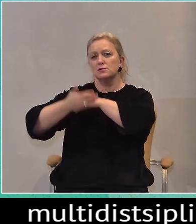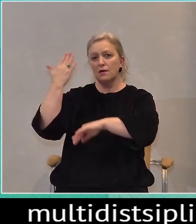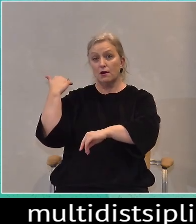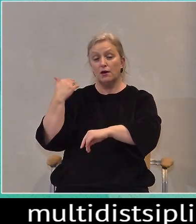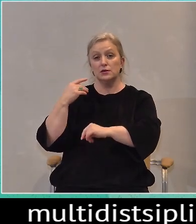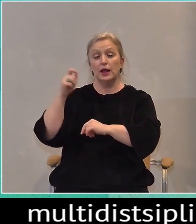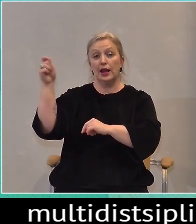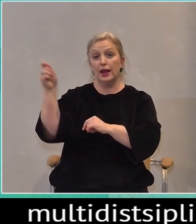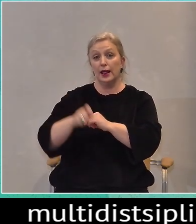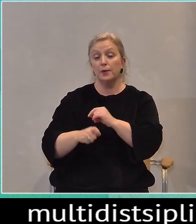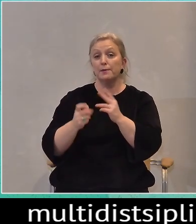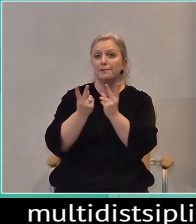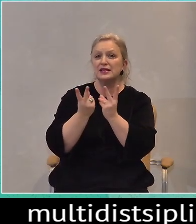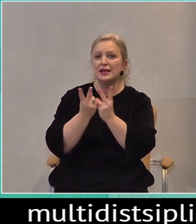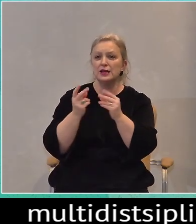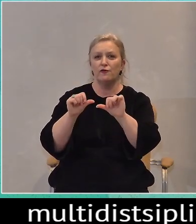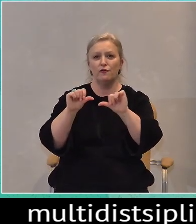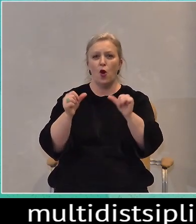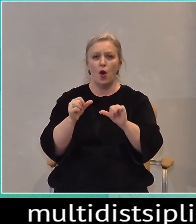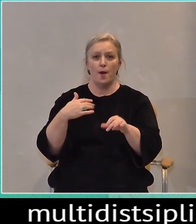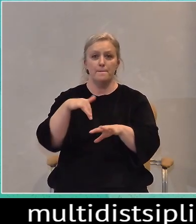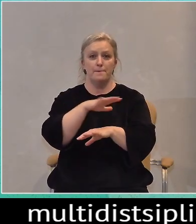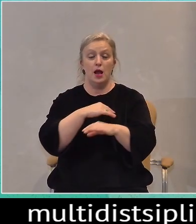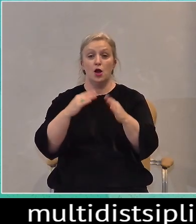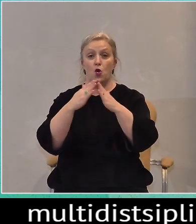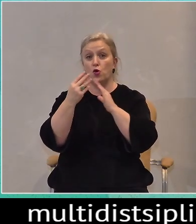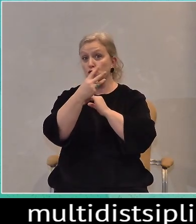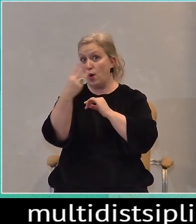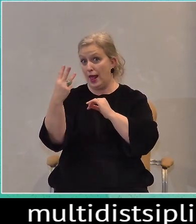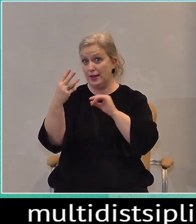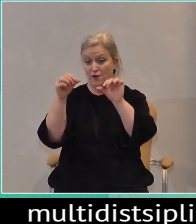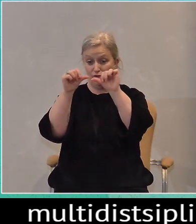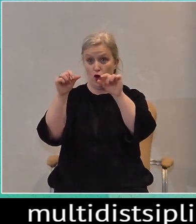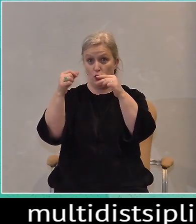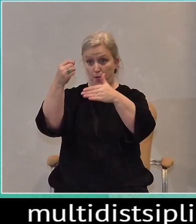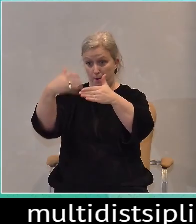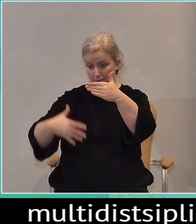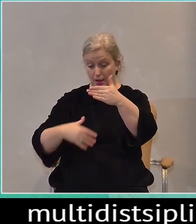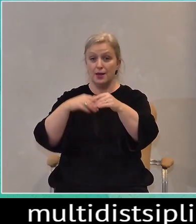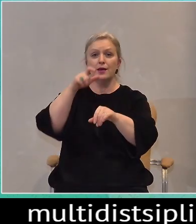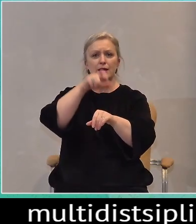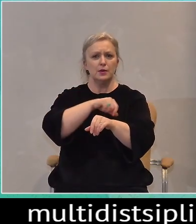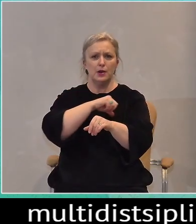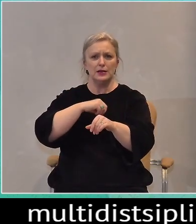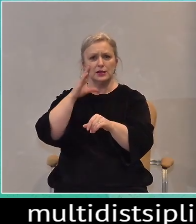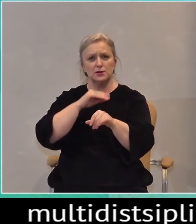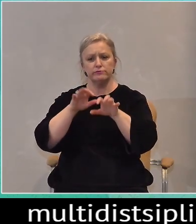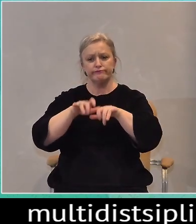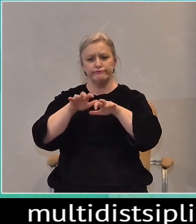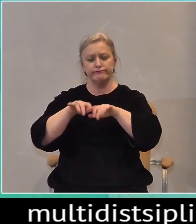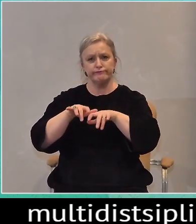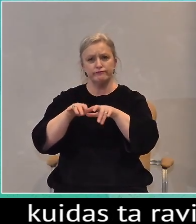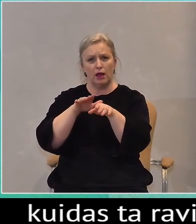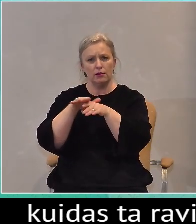4.5 years ago, we took the risk of creating a form on our website where